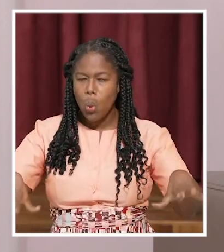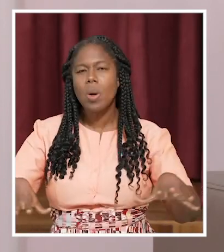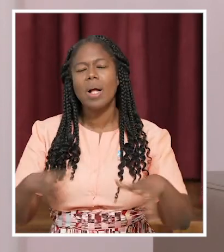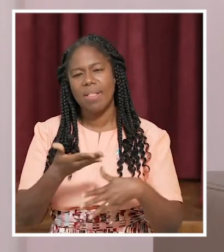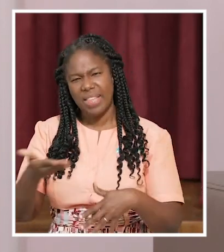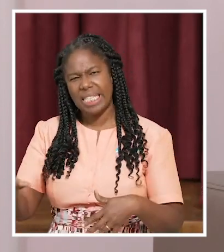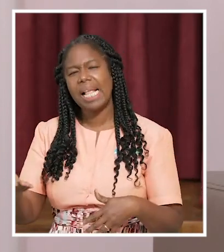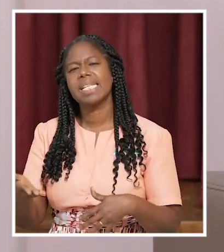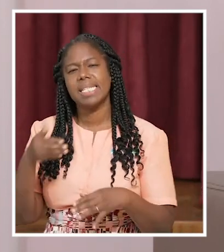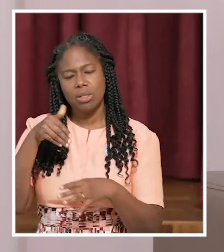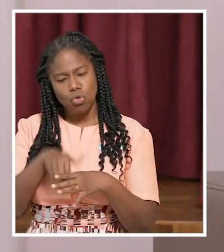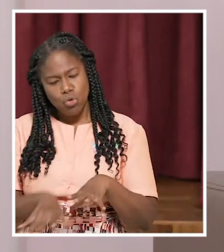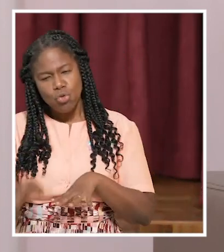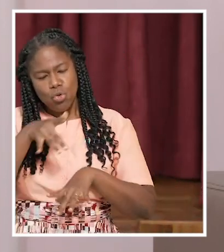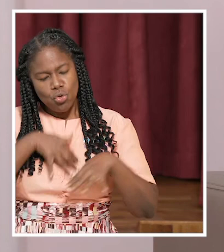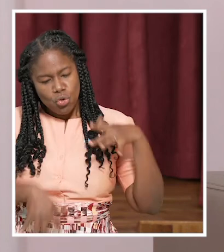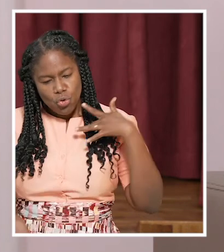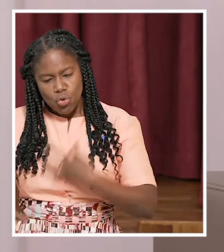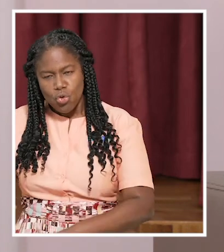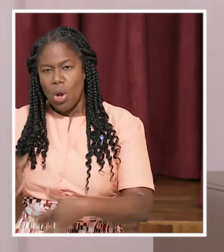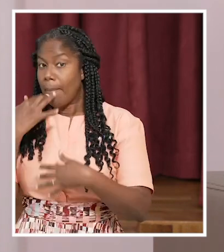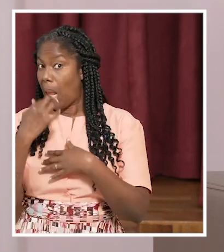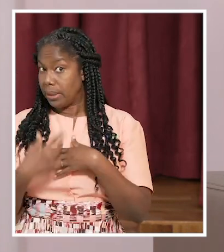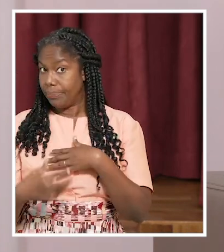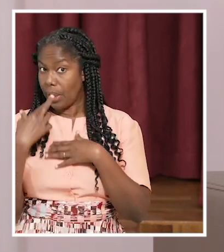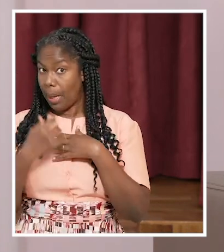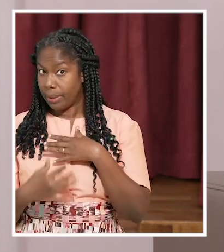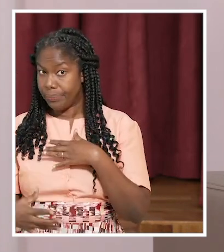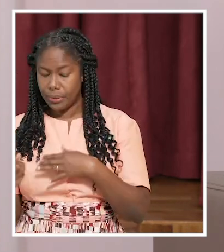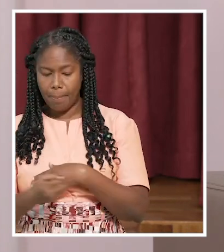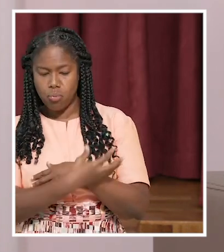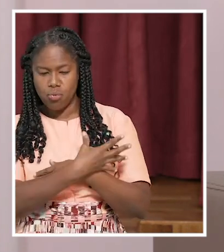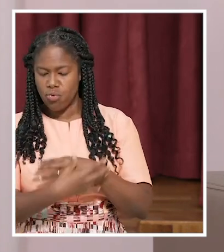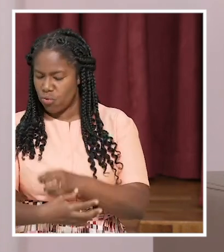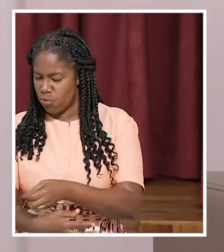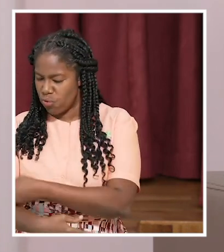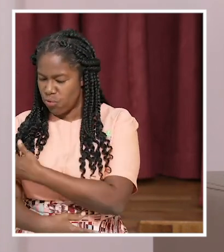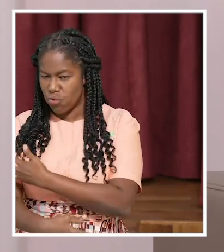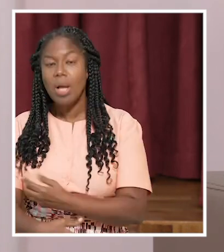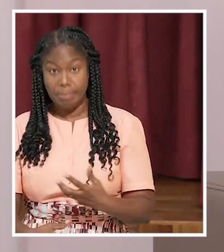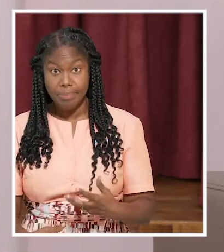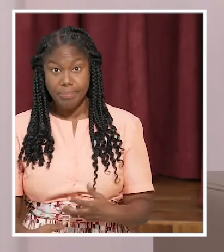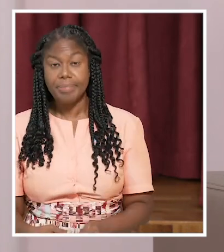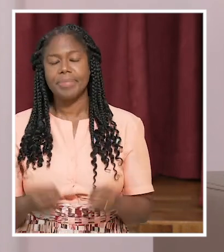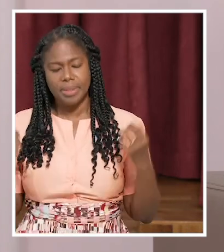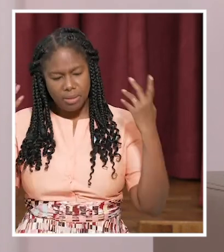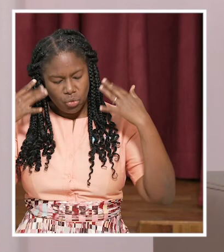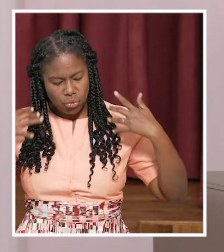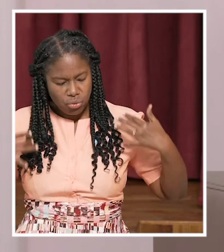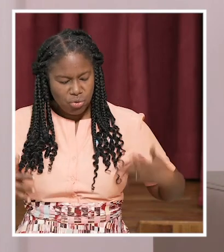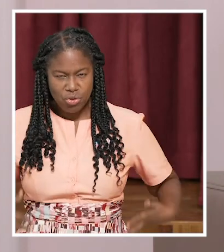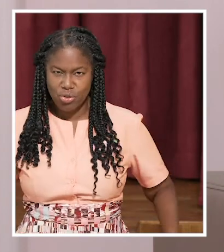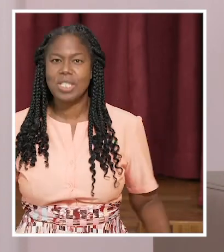have these things being released into the bloodstream as a result. And hormones as well too. That's right. These things are released into the bloodstream, and when they're released